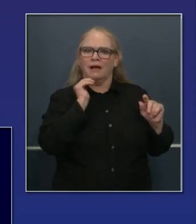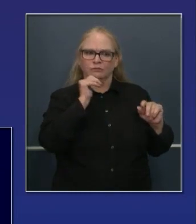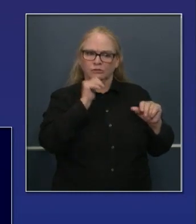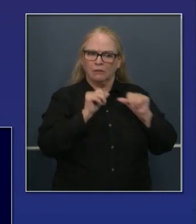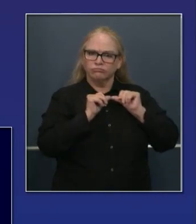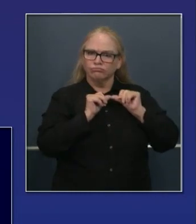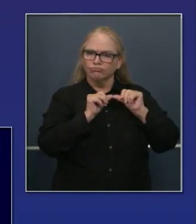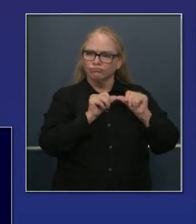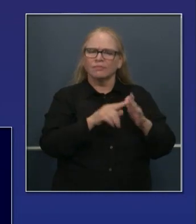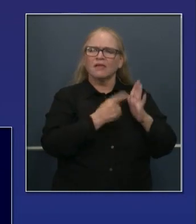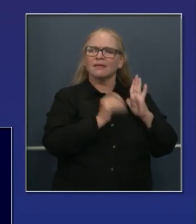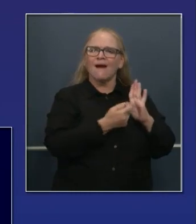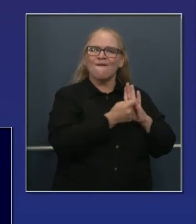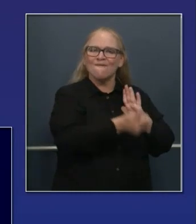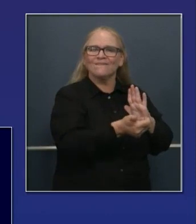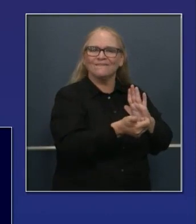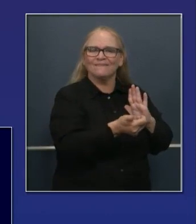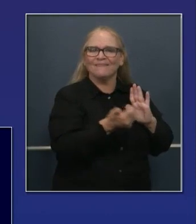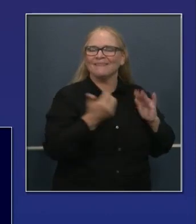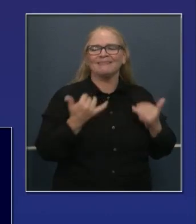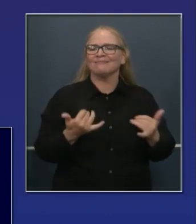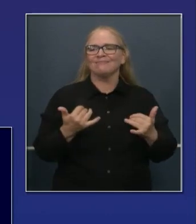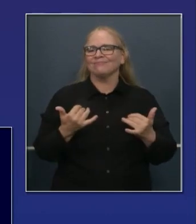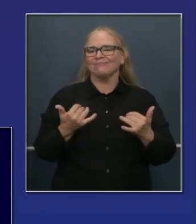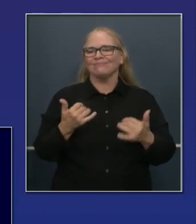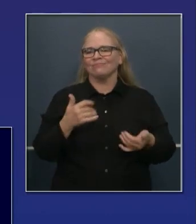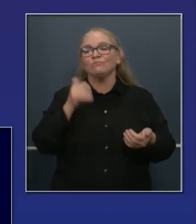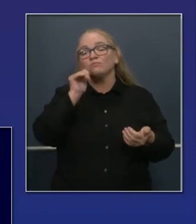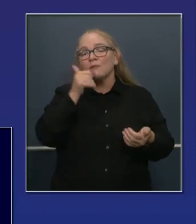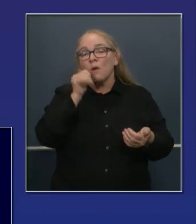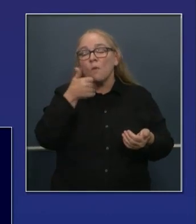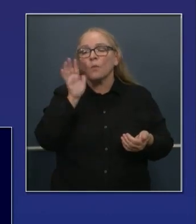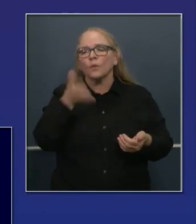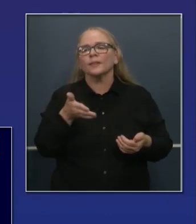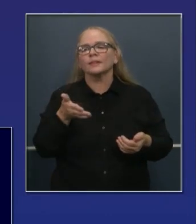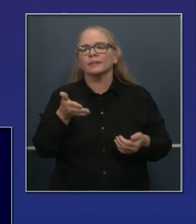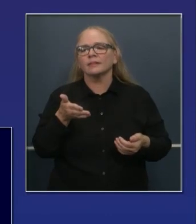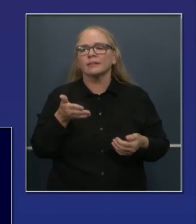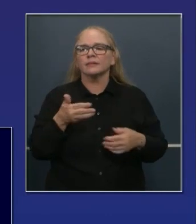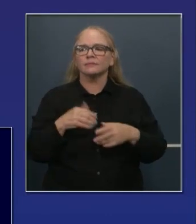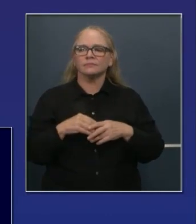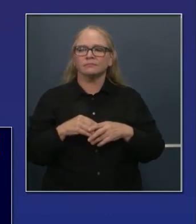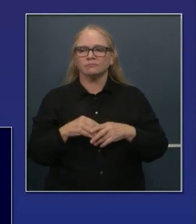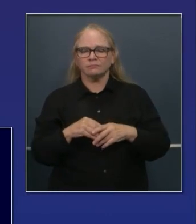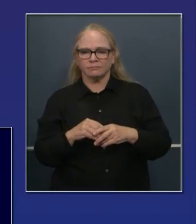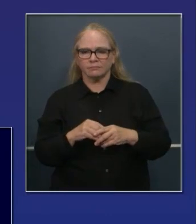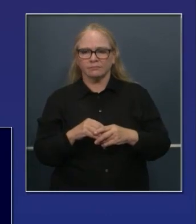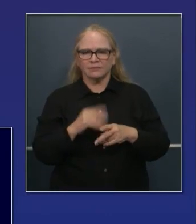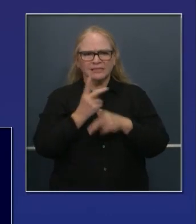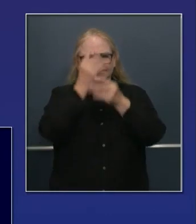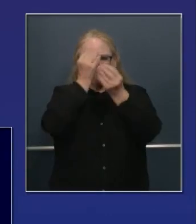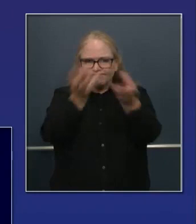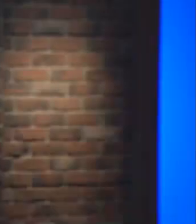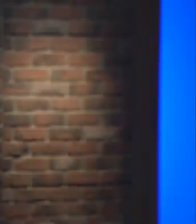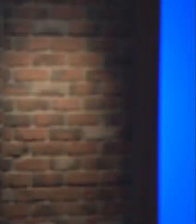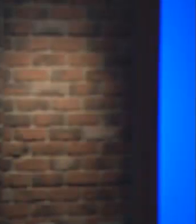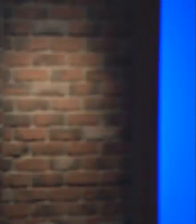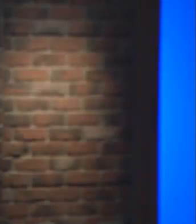likely tomorrow, though we'll update this, likely tomorrow that you see San Diego on that